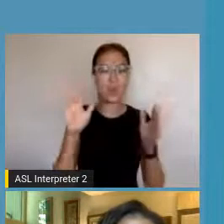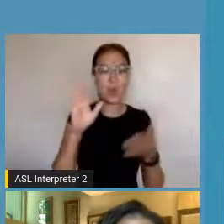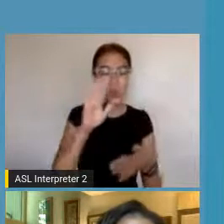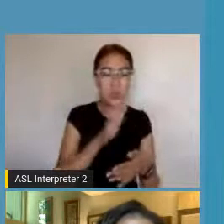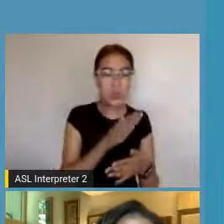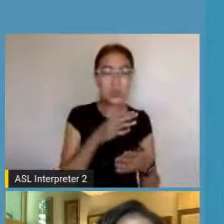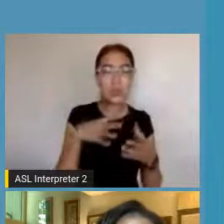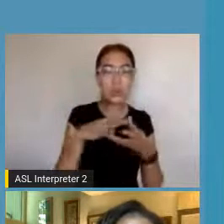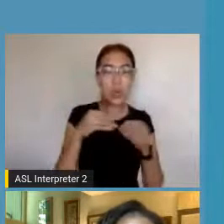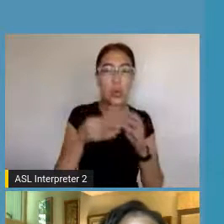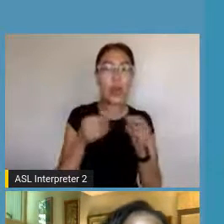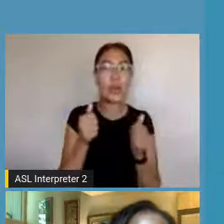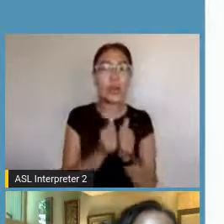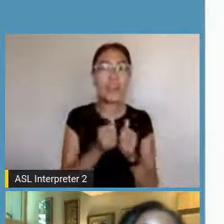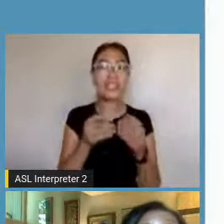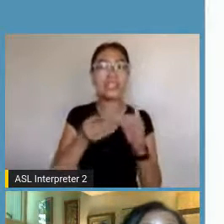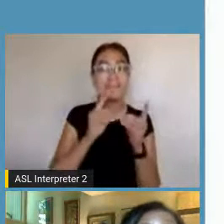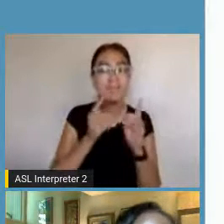tools.